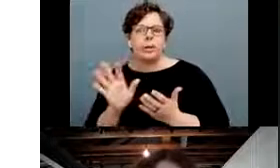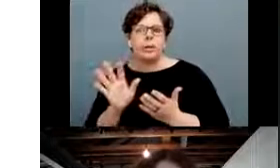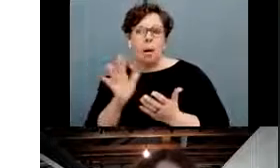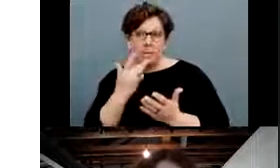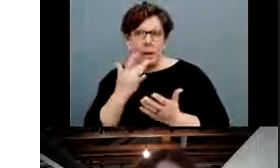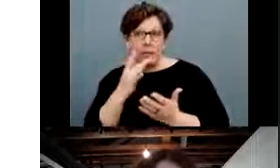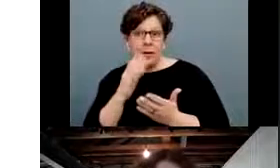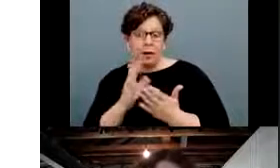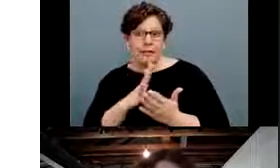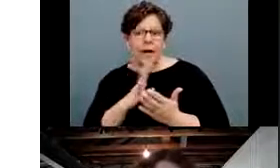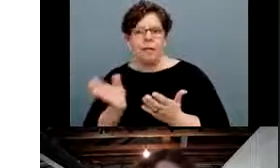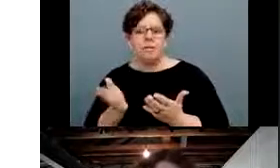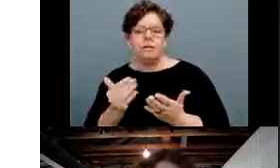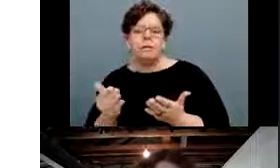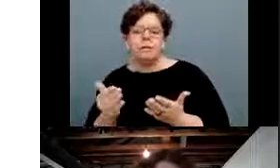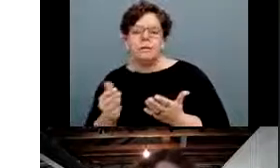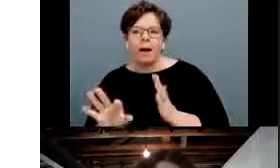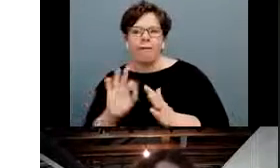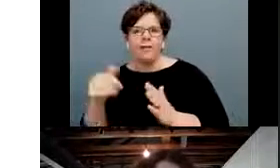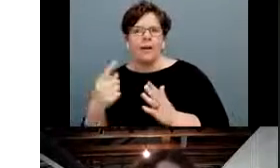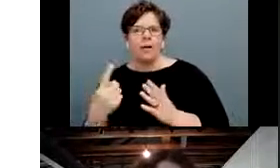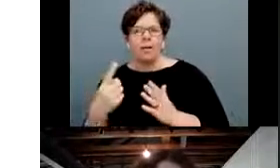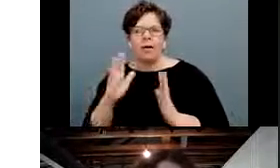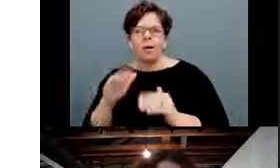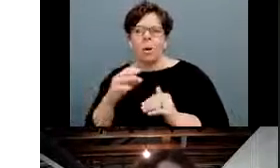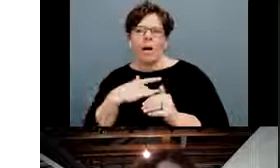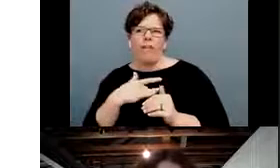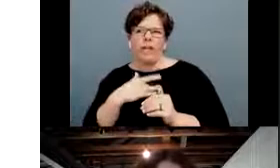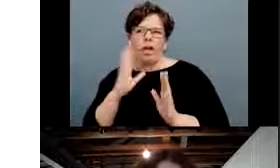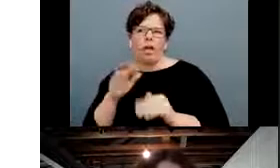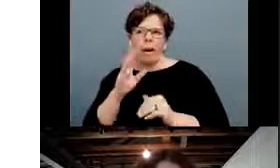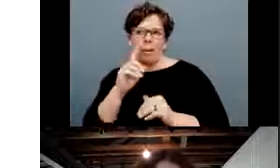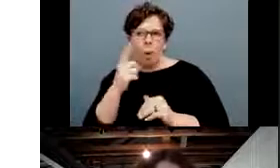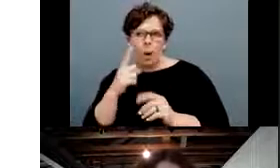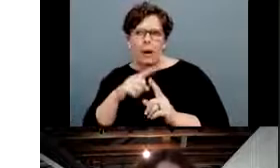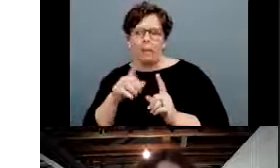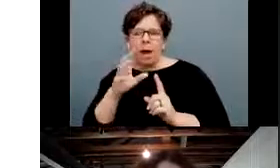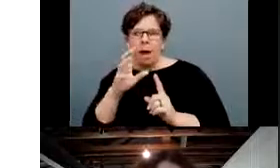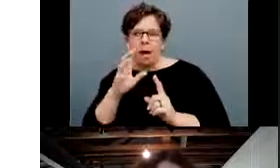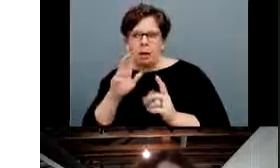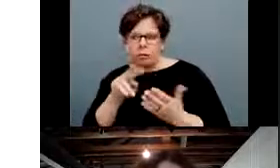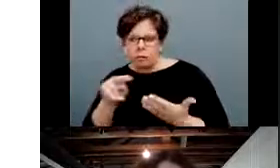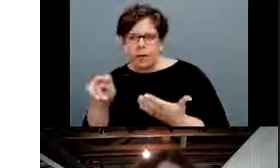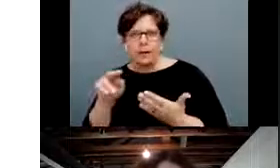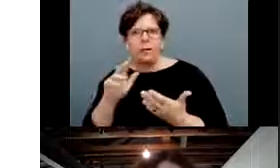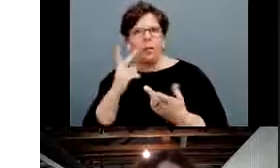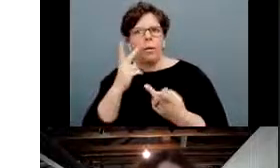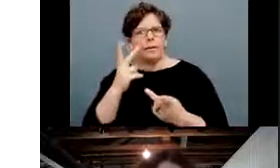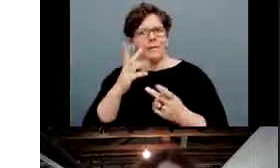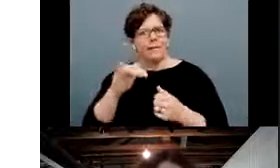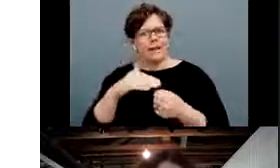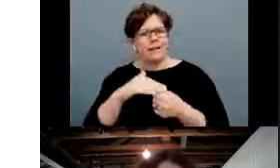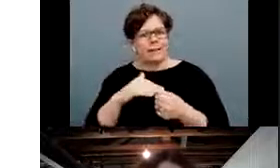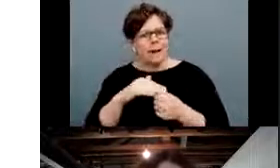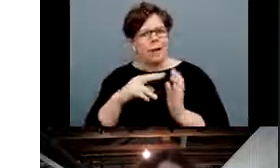don't necessarily feel an affinity for artistically, and choose to go to that site or read about this